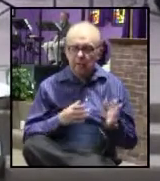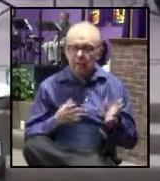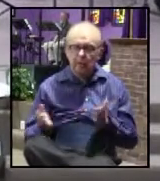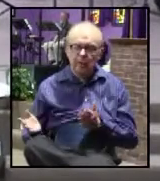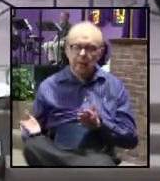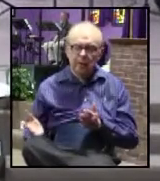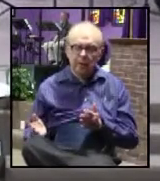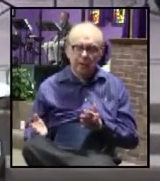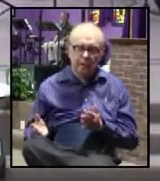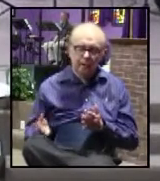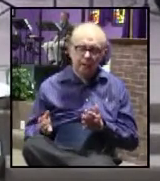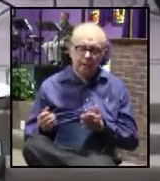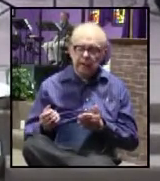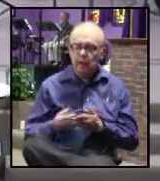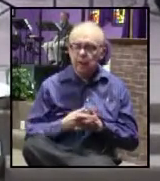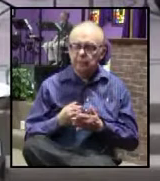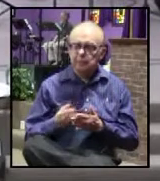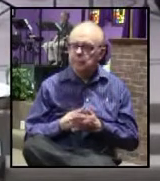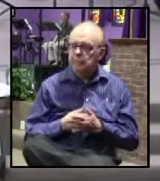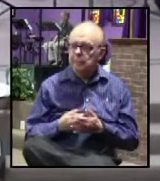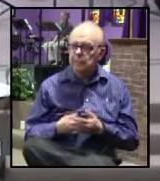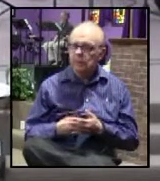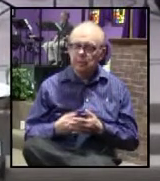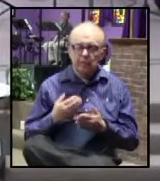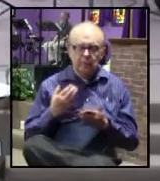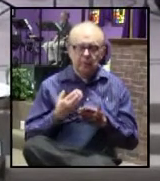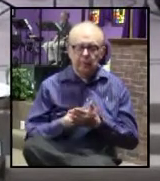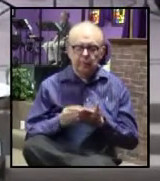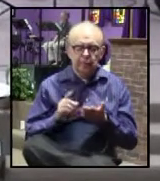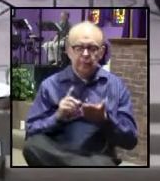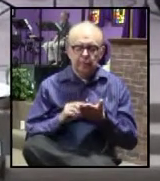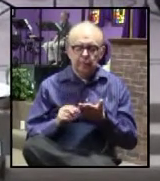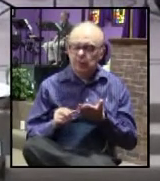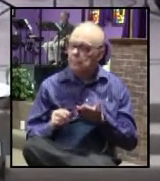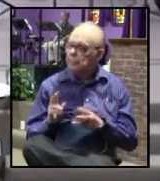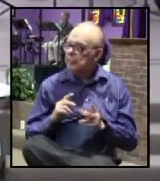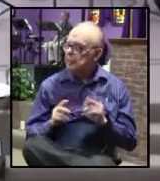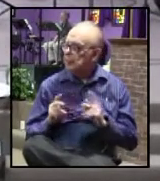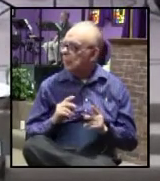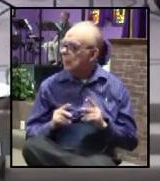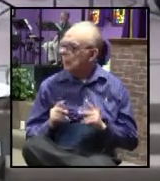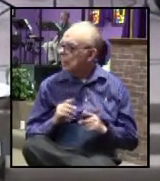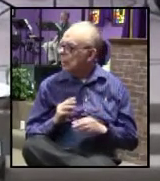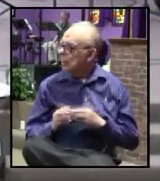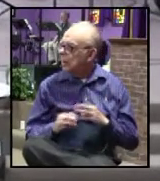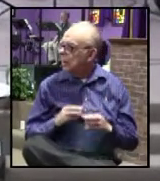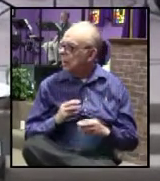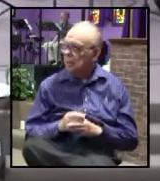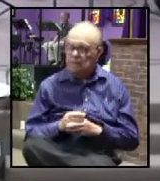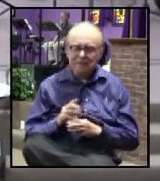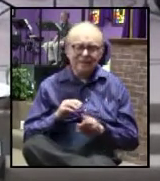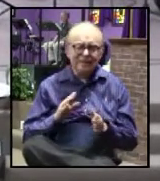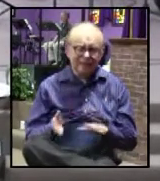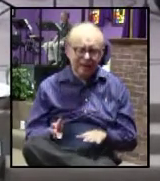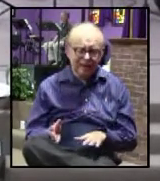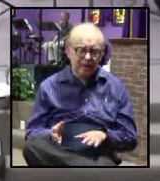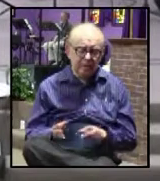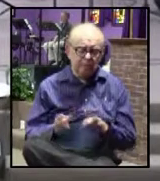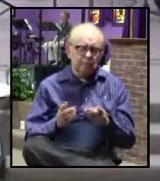bring the gospel, good news to people. This world is dying